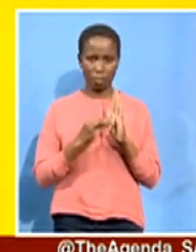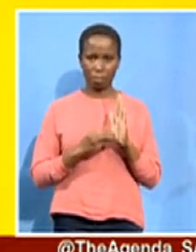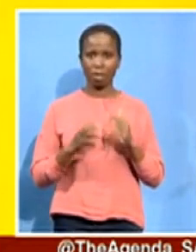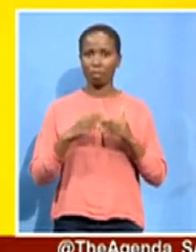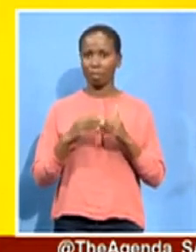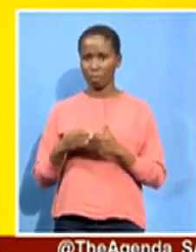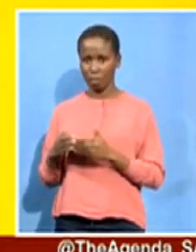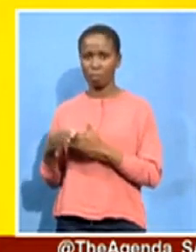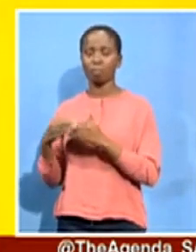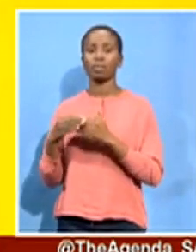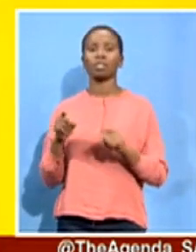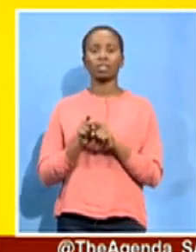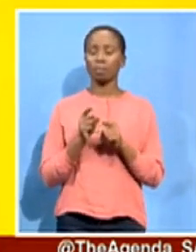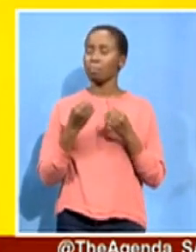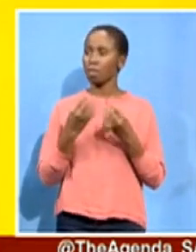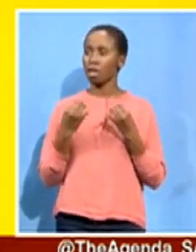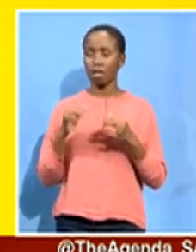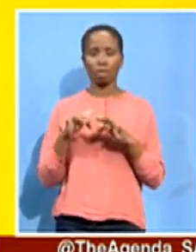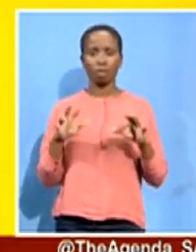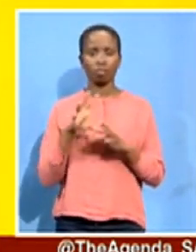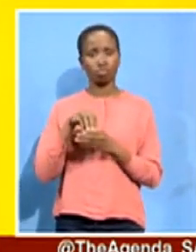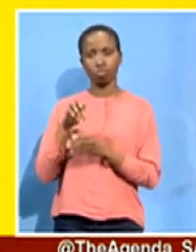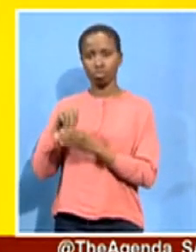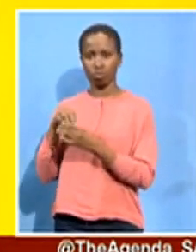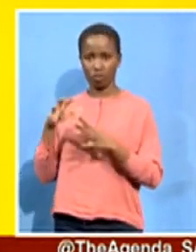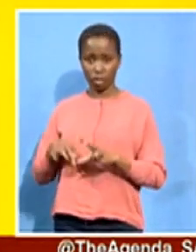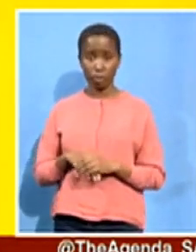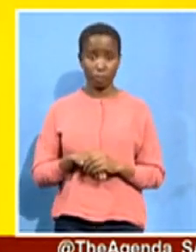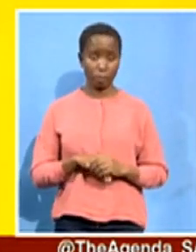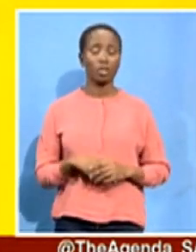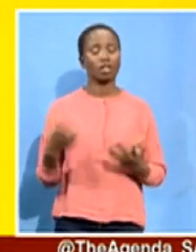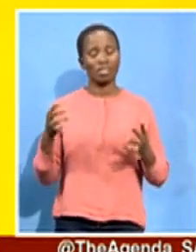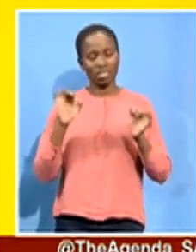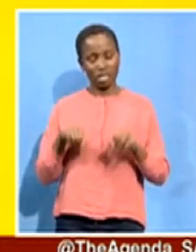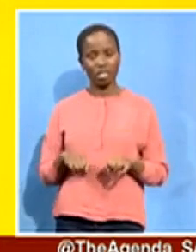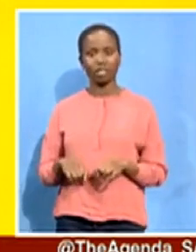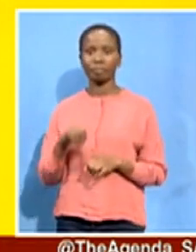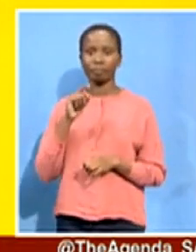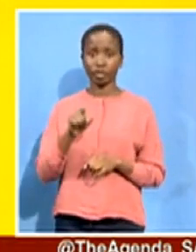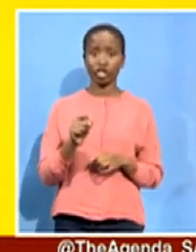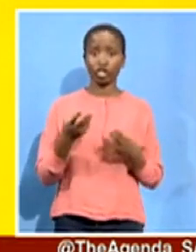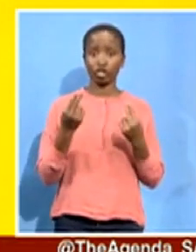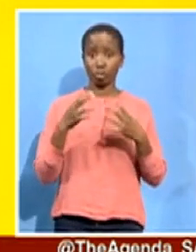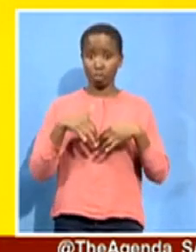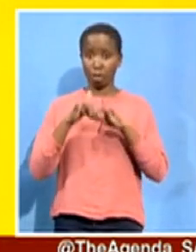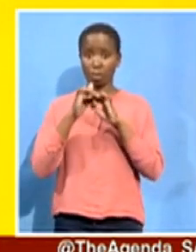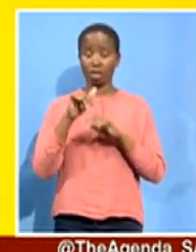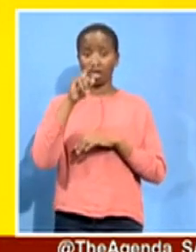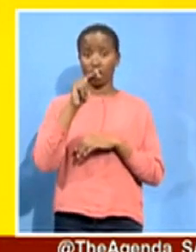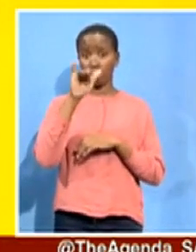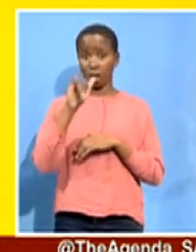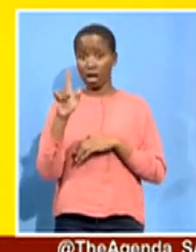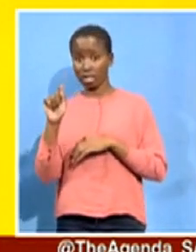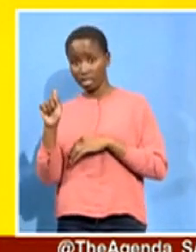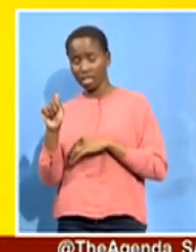young people. Of course, this newly established NYTT now comprises of 34 members, no longer 35,